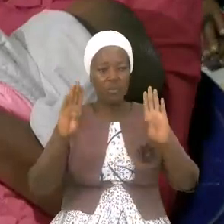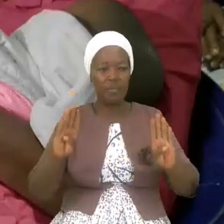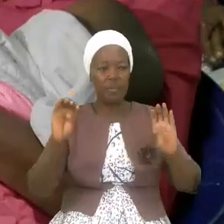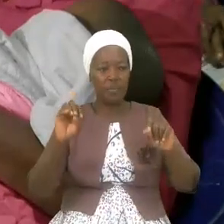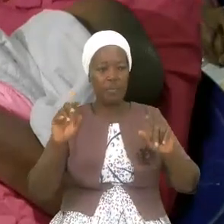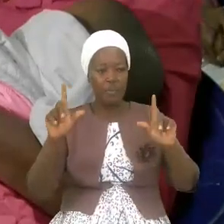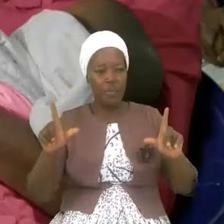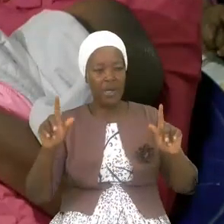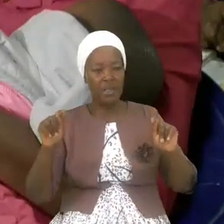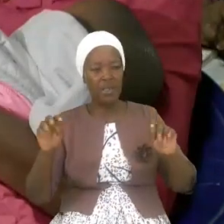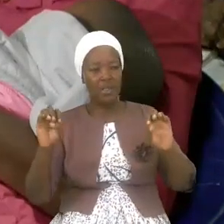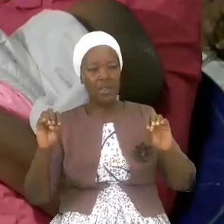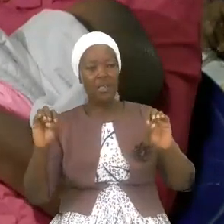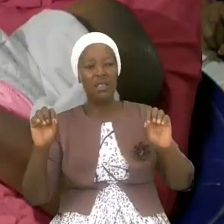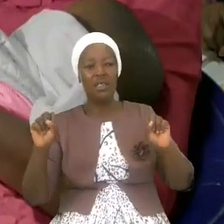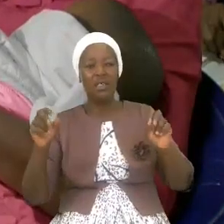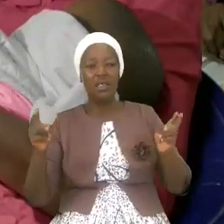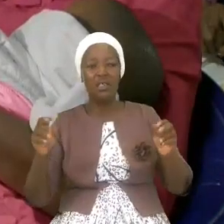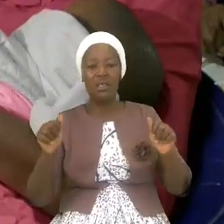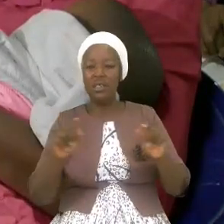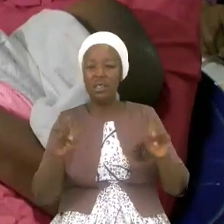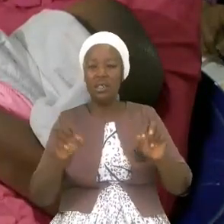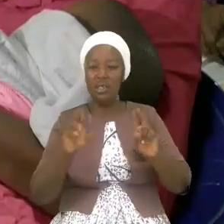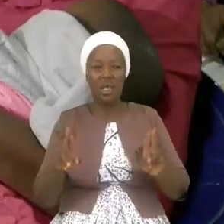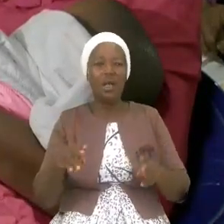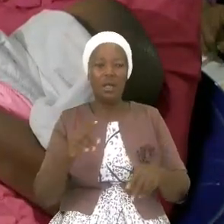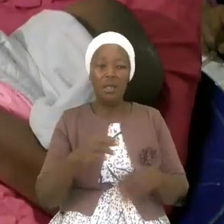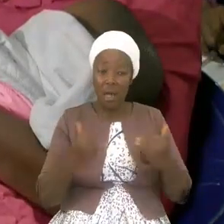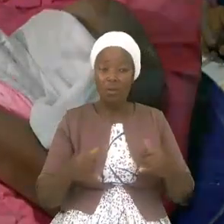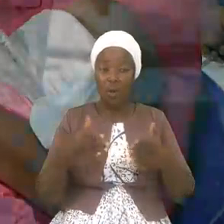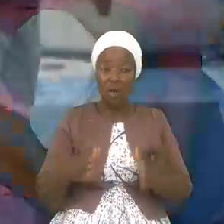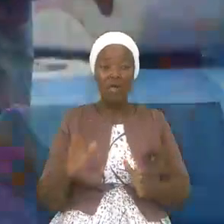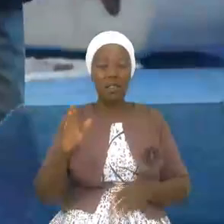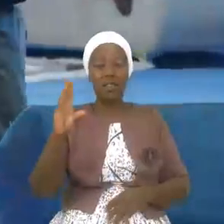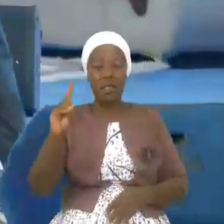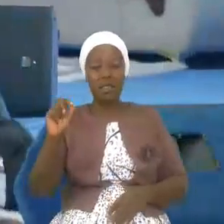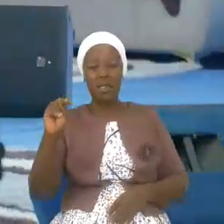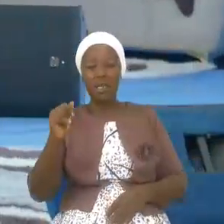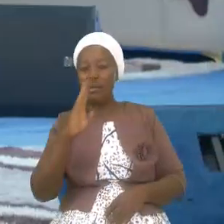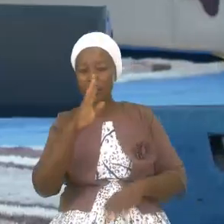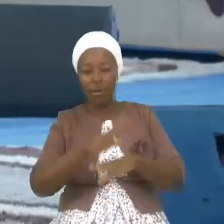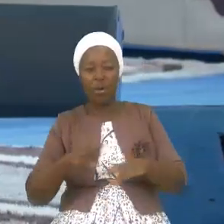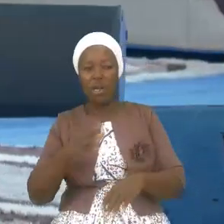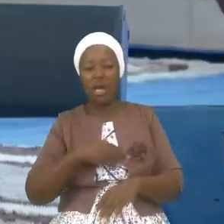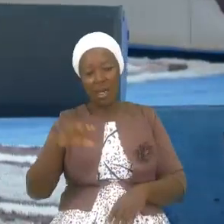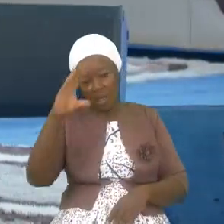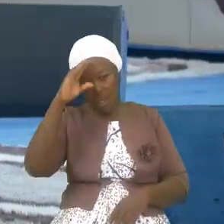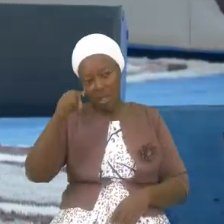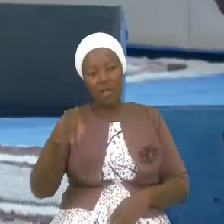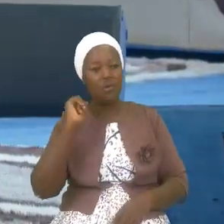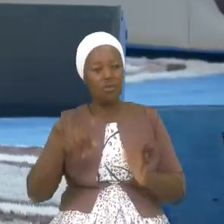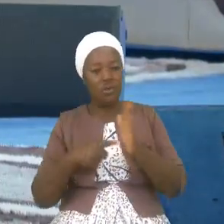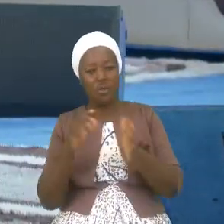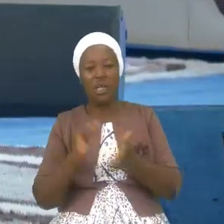and he will show the interpretation. And so Daniel was called, and Daniel